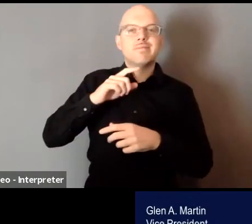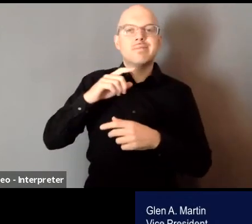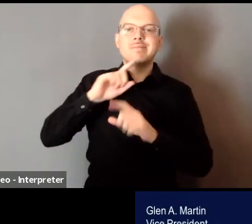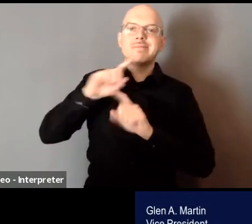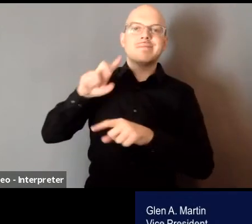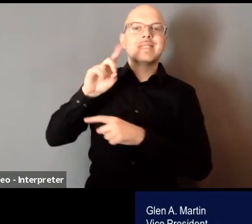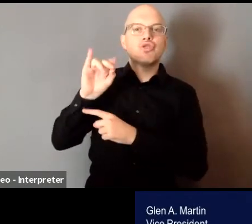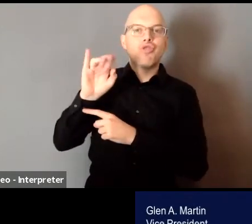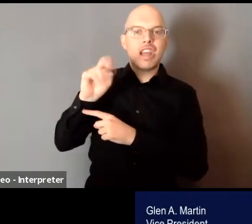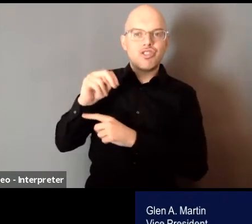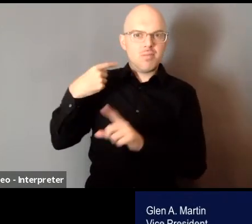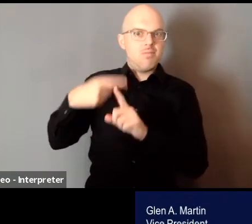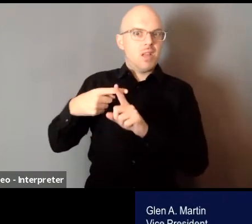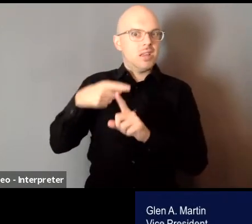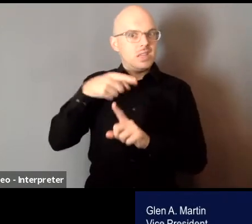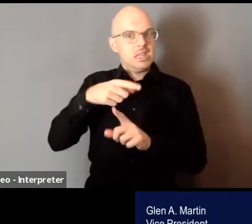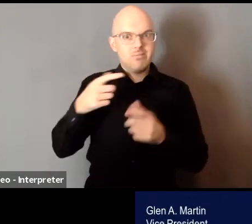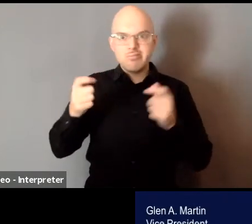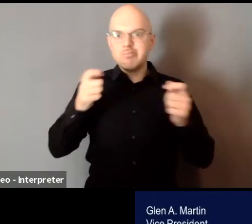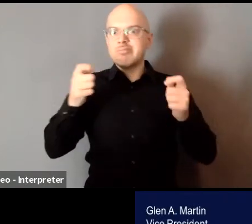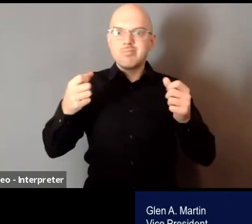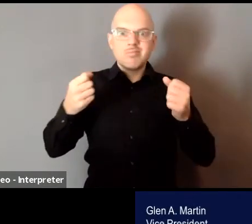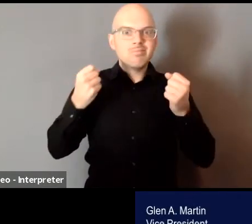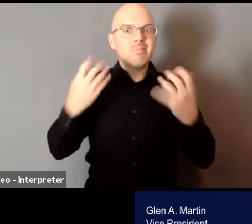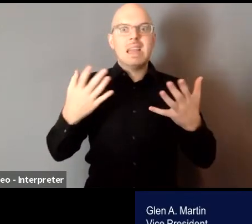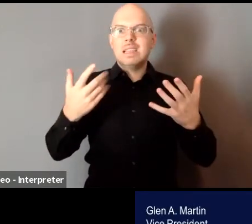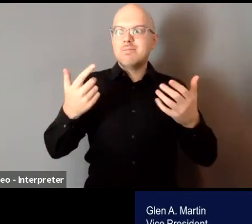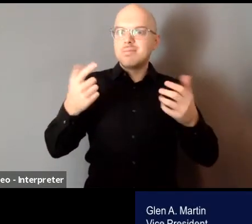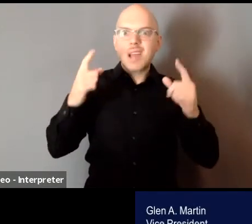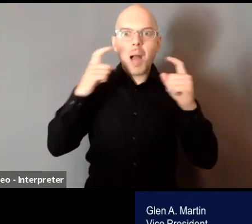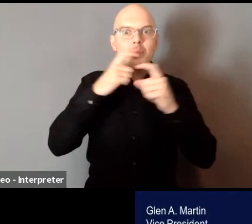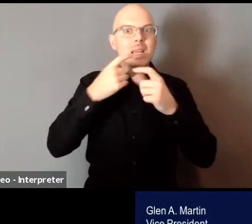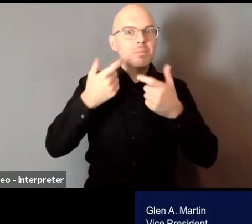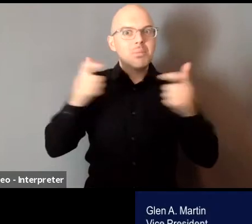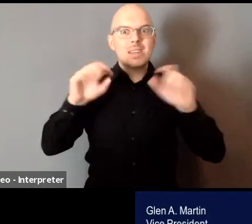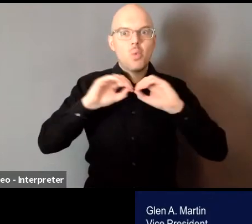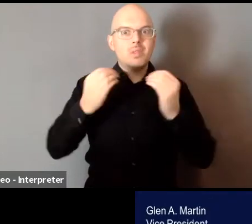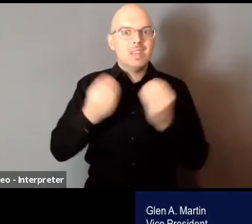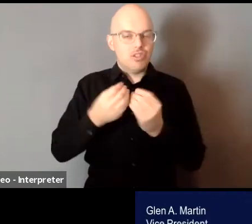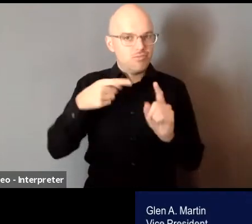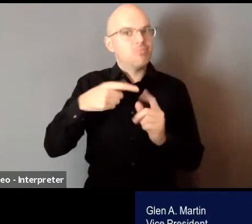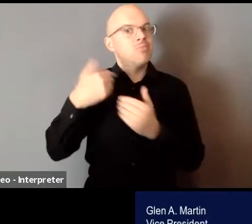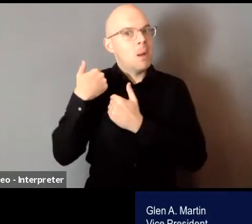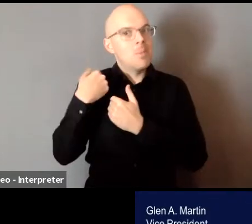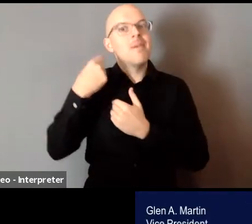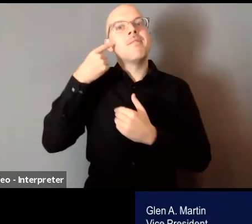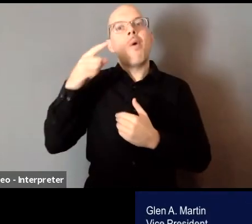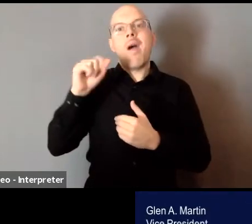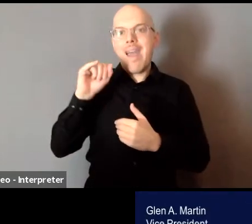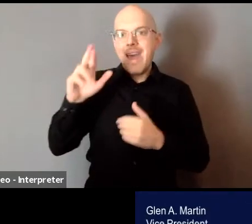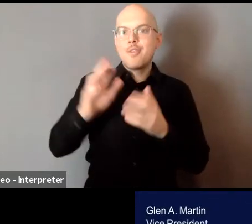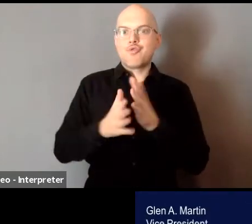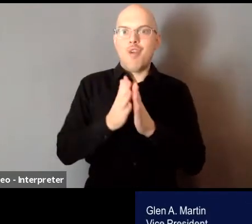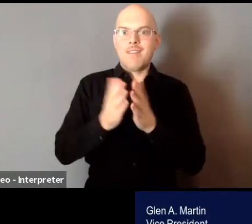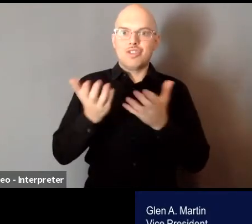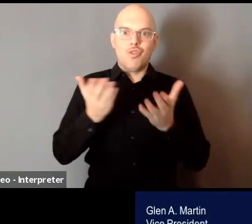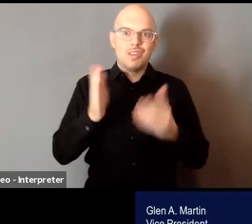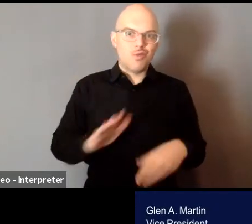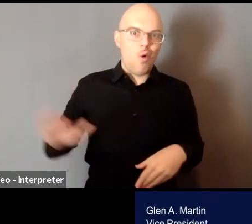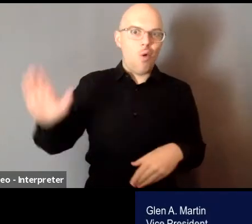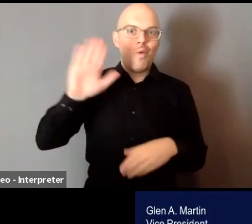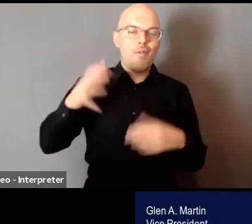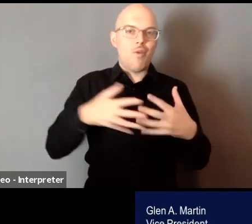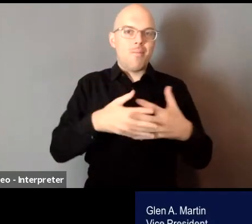complex organizations assigned responsibility for delivering air traffic services to the nation. Mr.